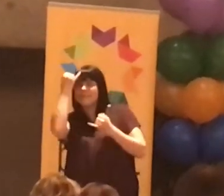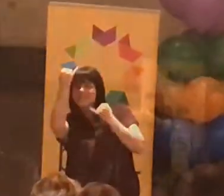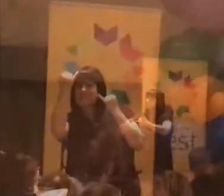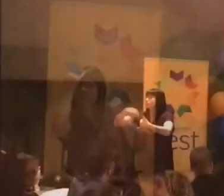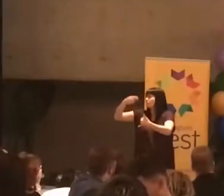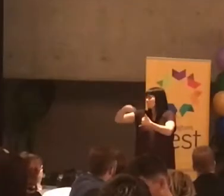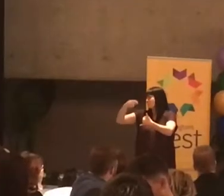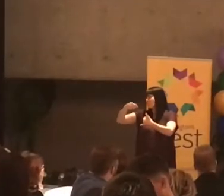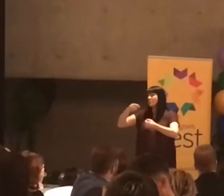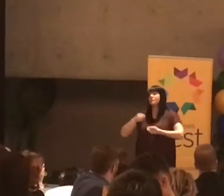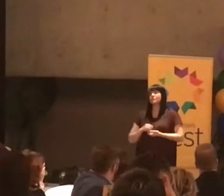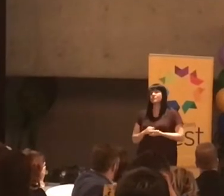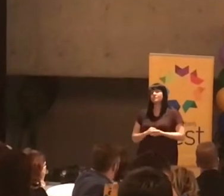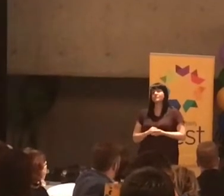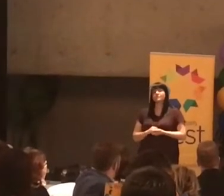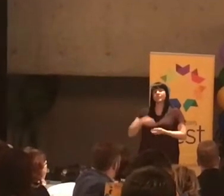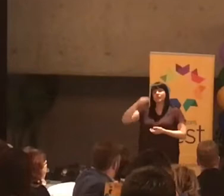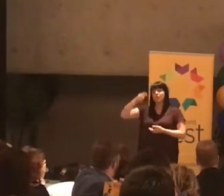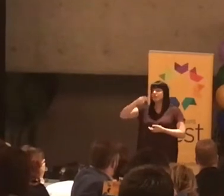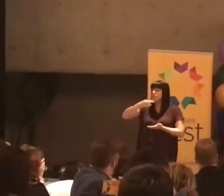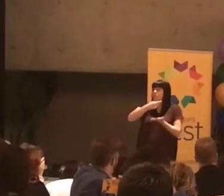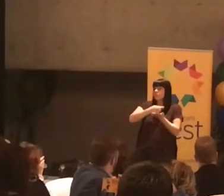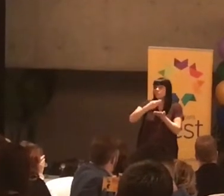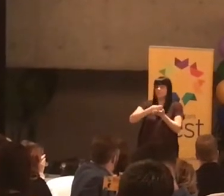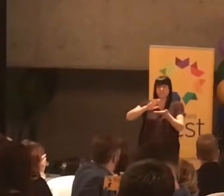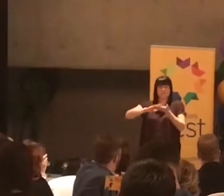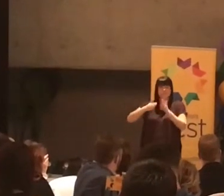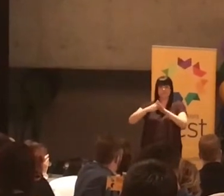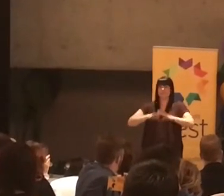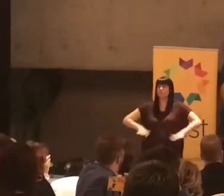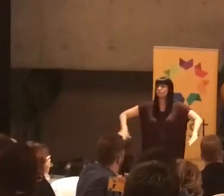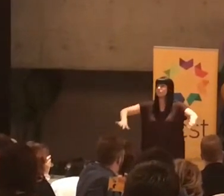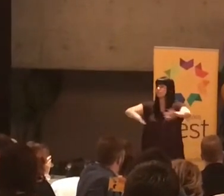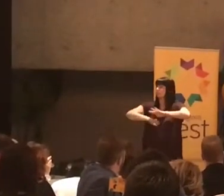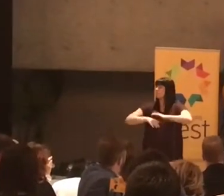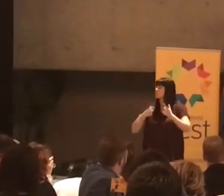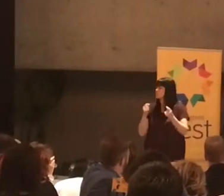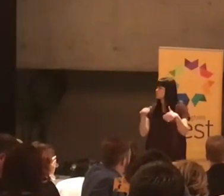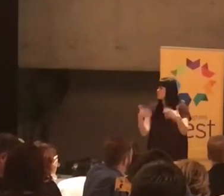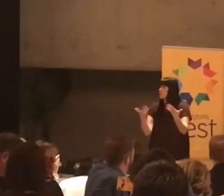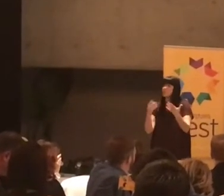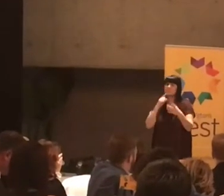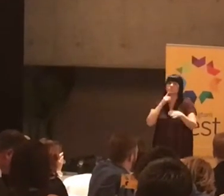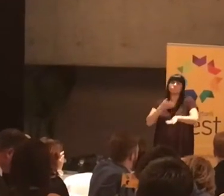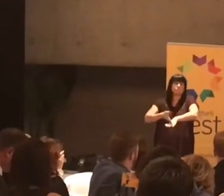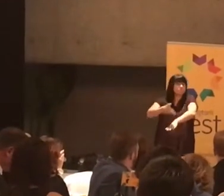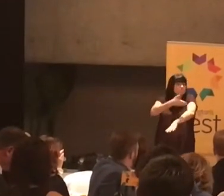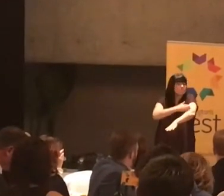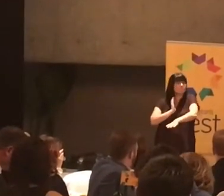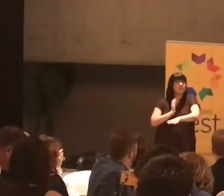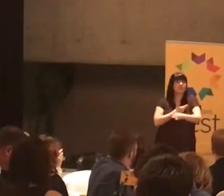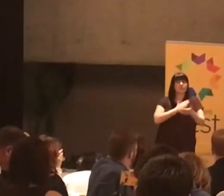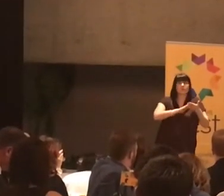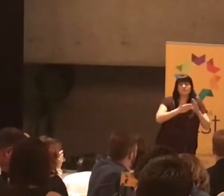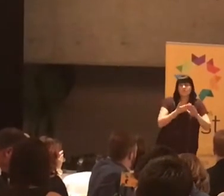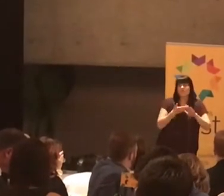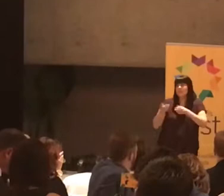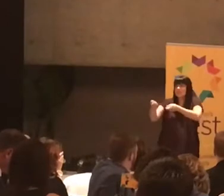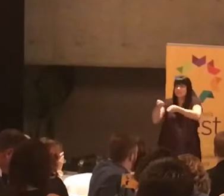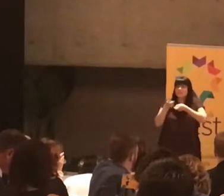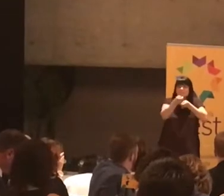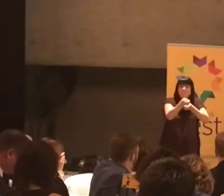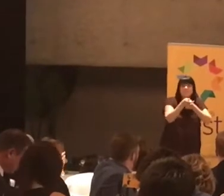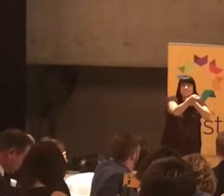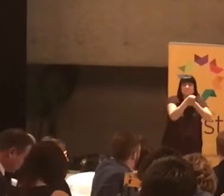at least most of them. Heritage resources around our city enhance our communities, attract investors and visitors alike,